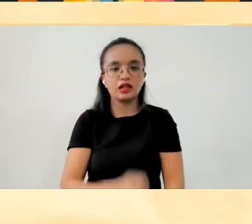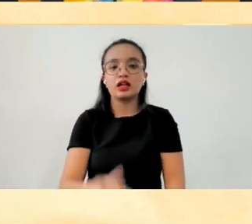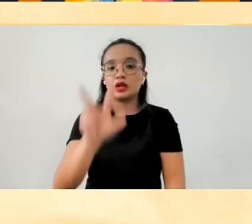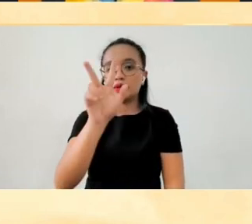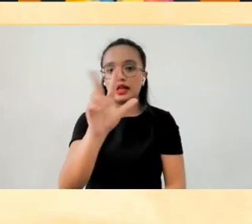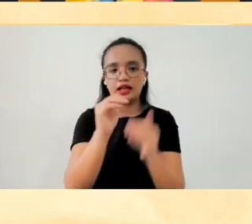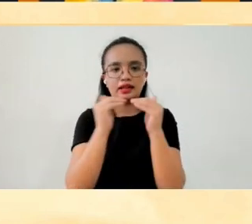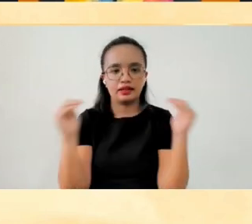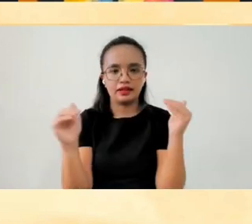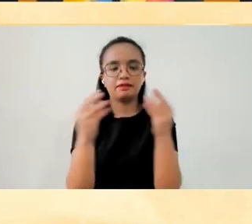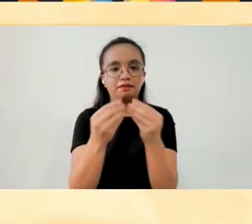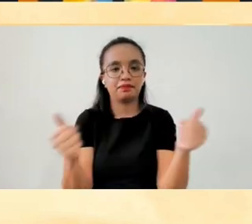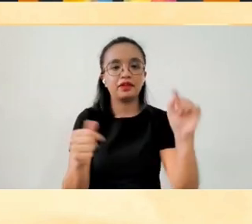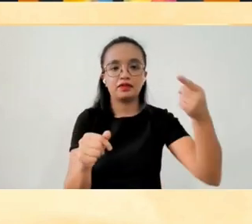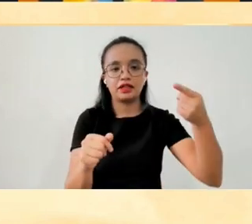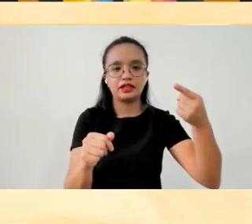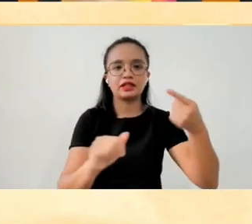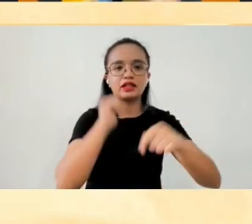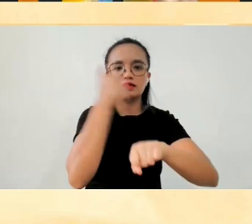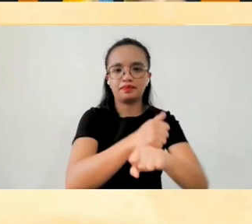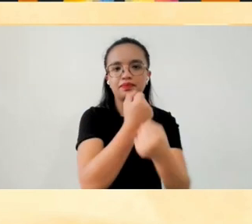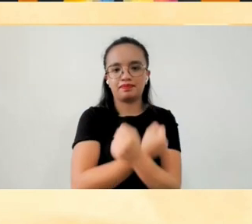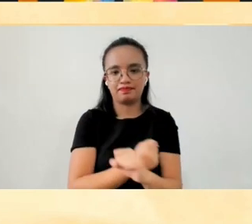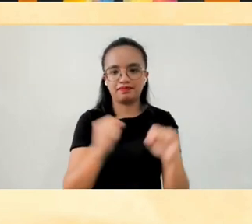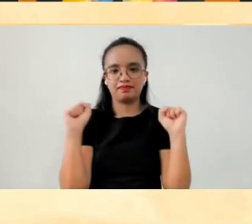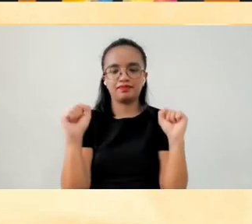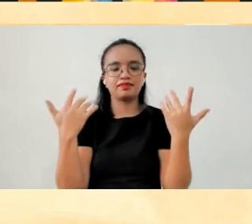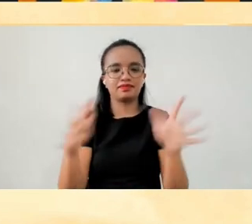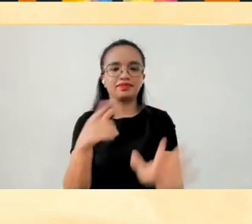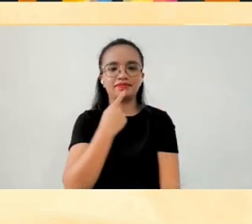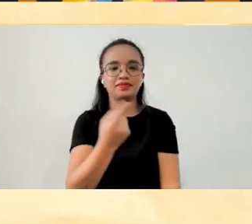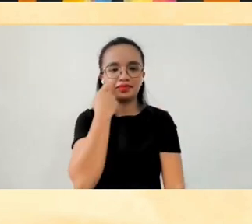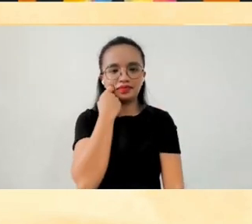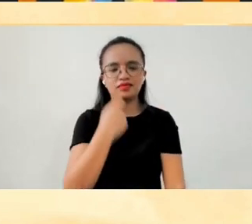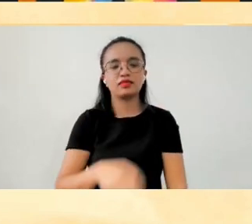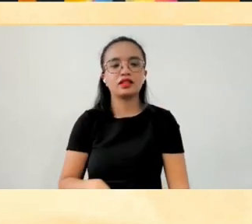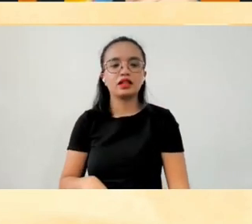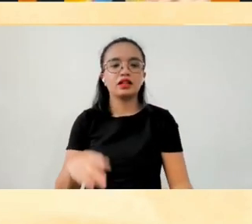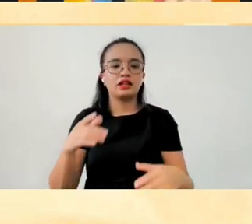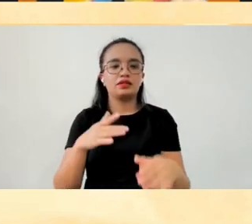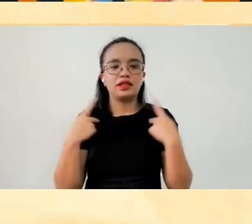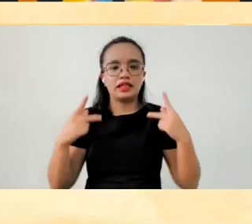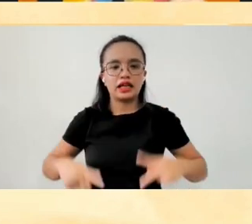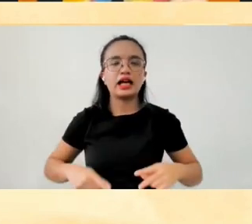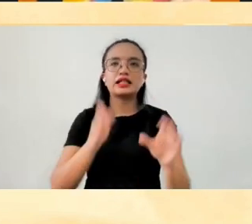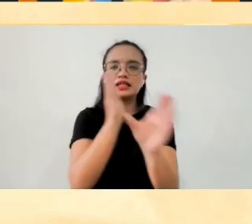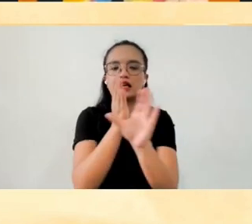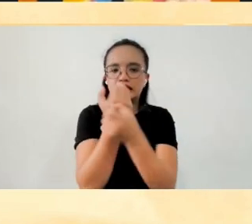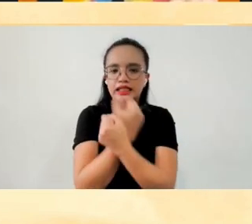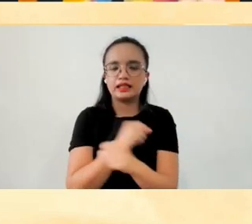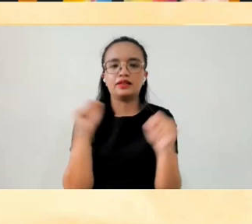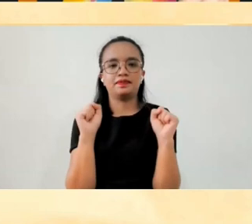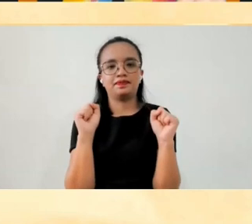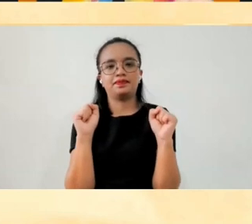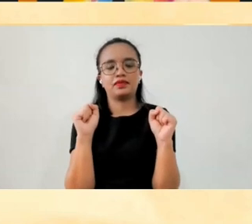recovery. First of all is establishing safety. This was mentioned before. Feeling physical and psychological safety. That's